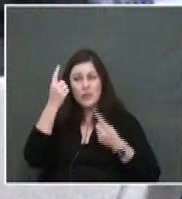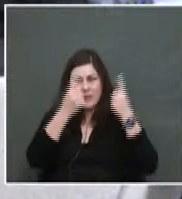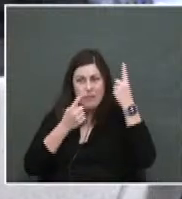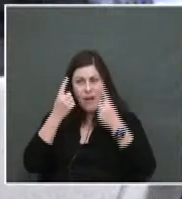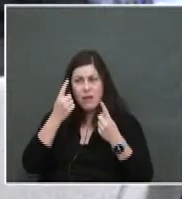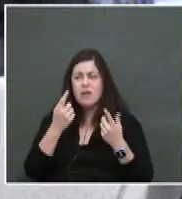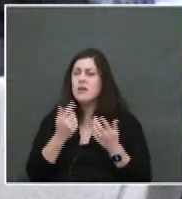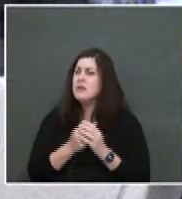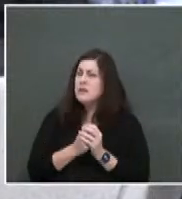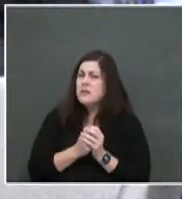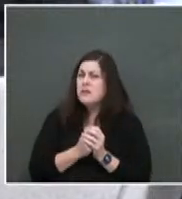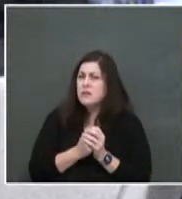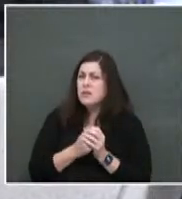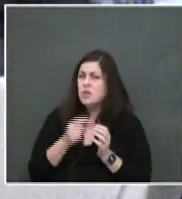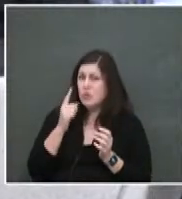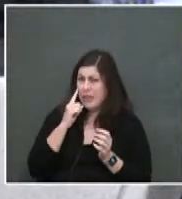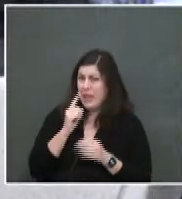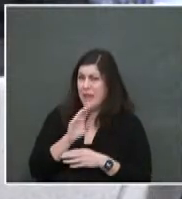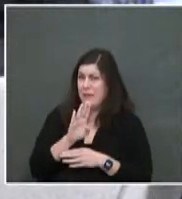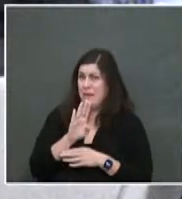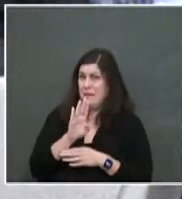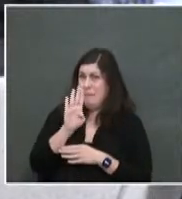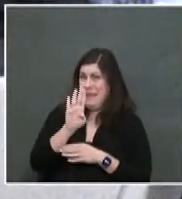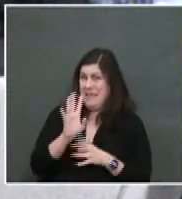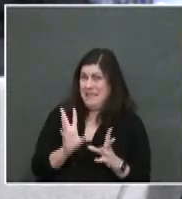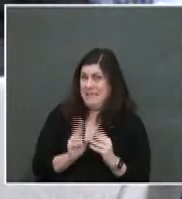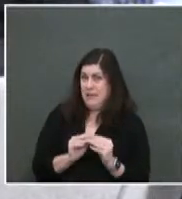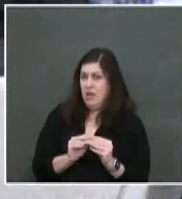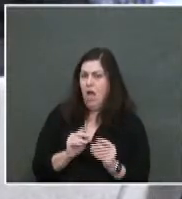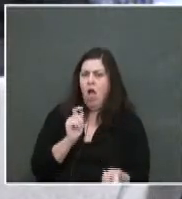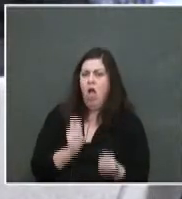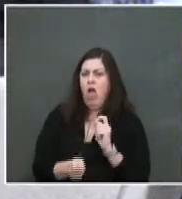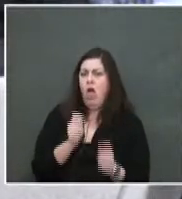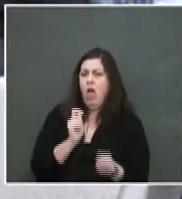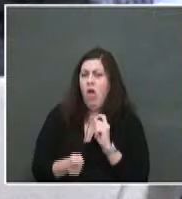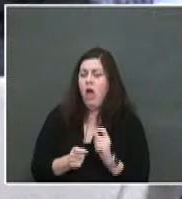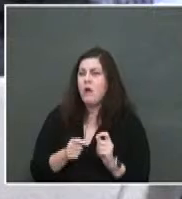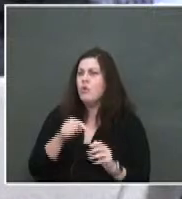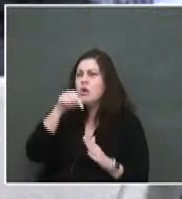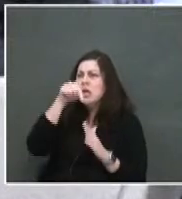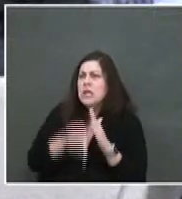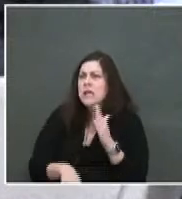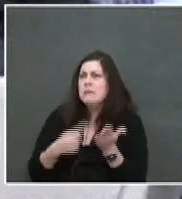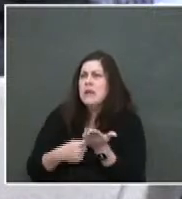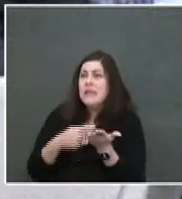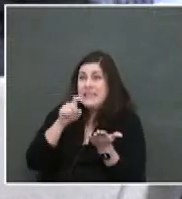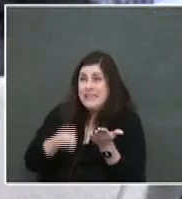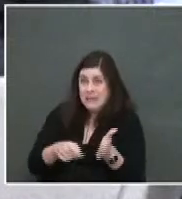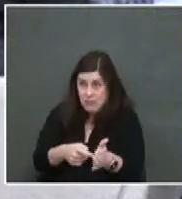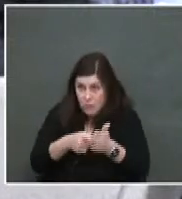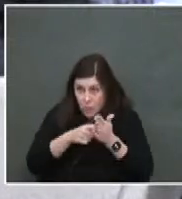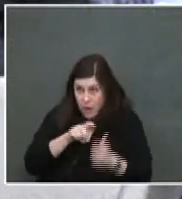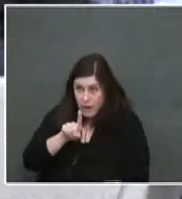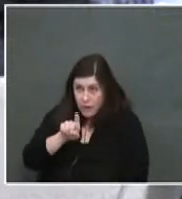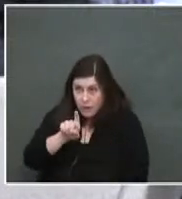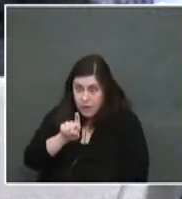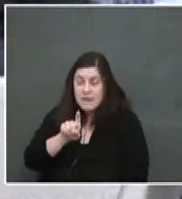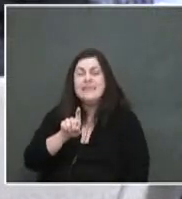that this is going to change at B session? That there's going to be a much more interesting discussion at B session that we're not going to have here?